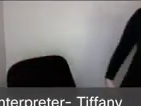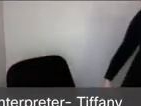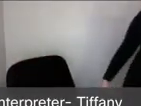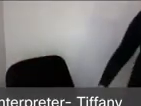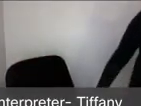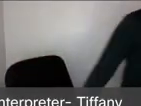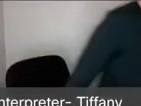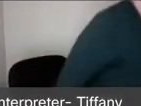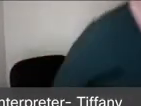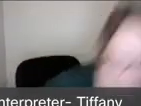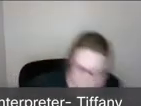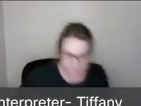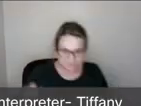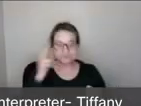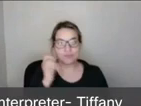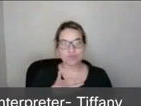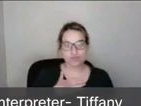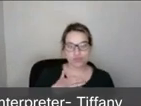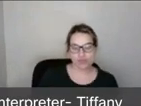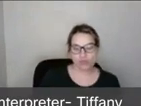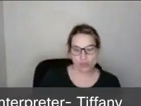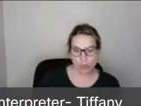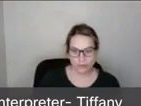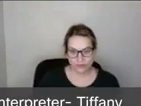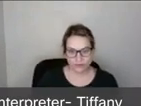Hi, can you hear me? Okay.